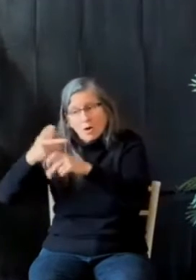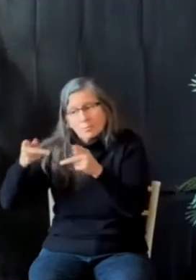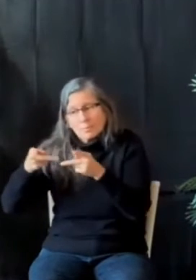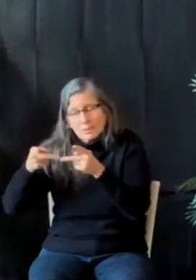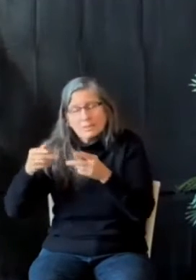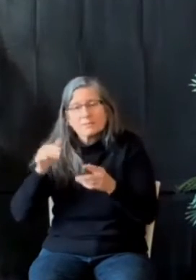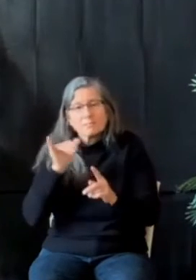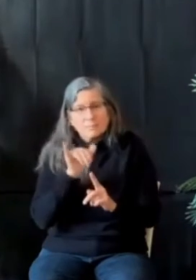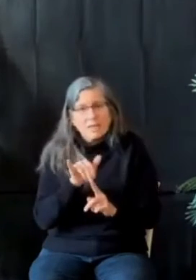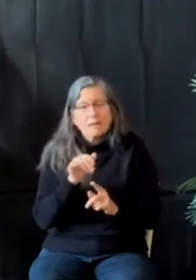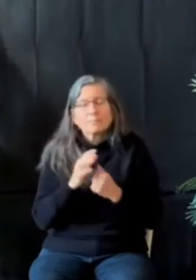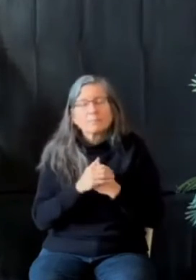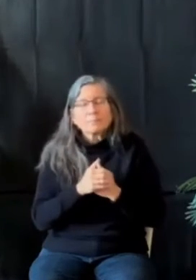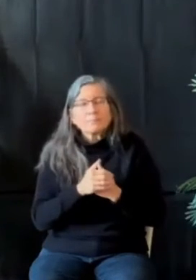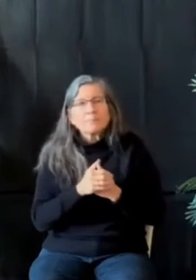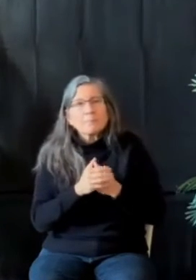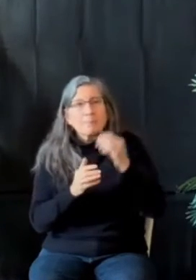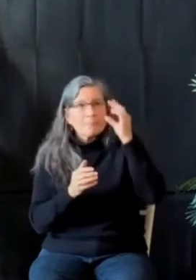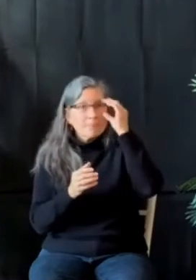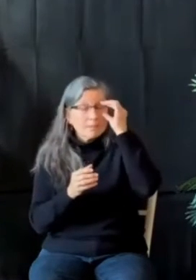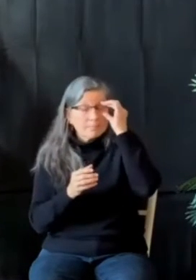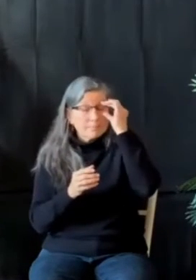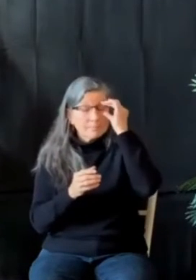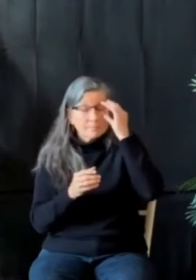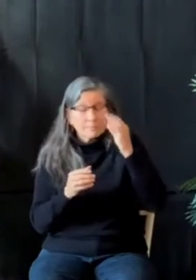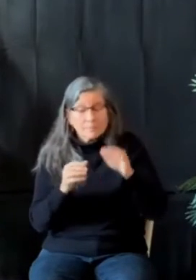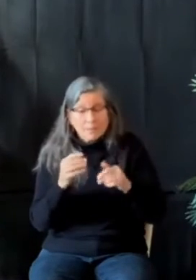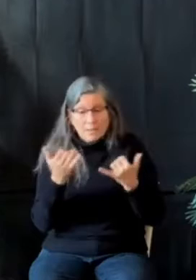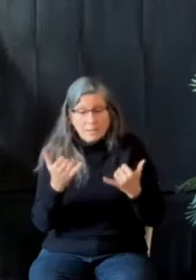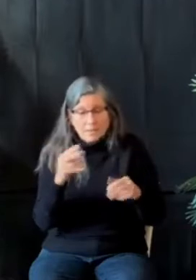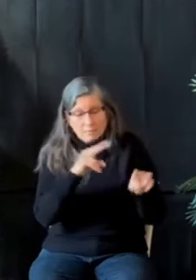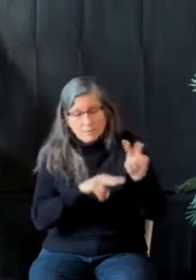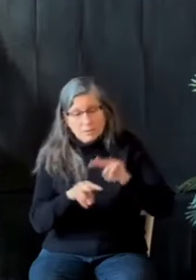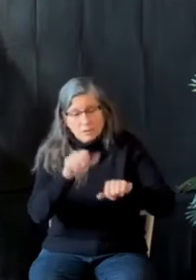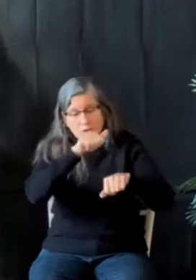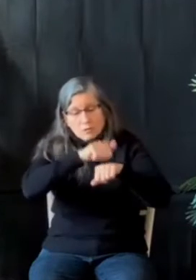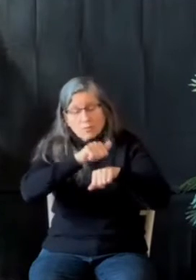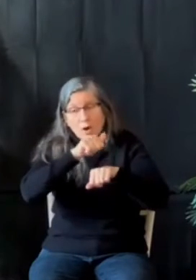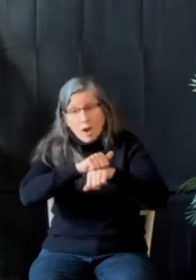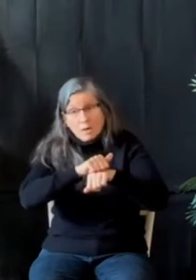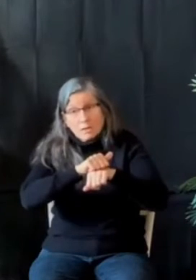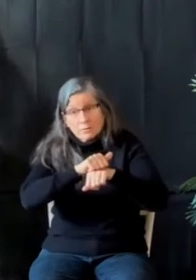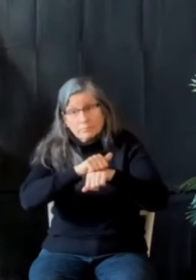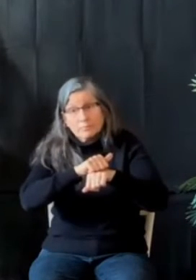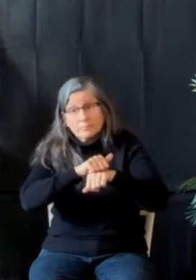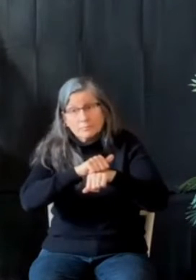is where it is. Let's look first of all at the rock. Now here's the rock.